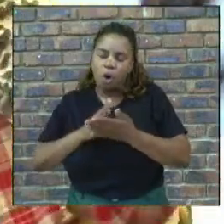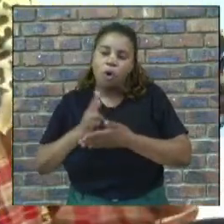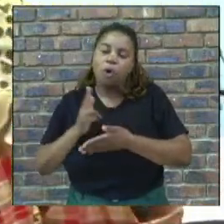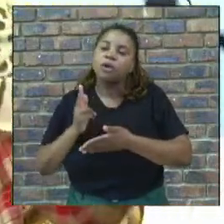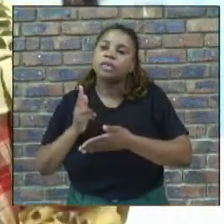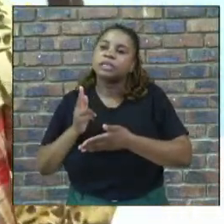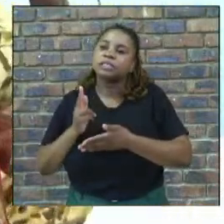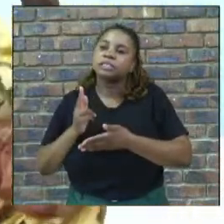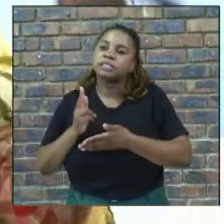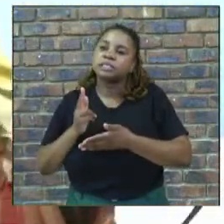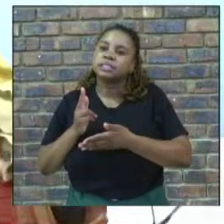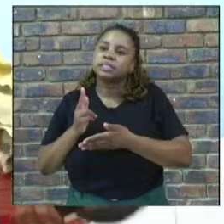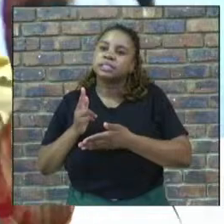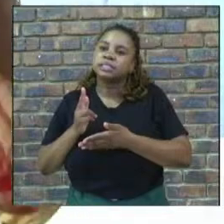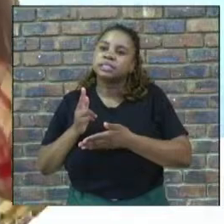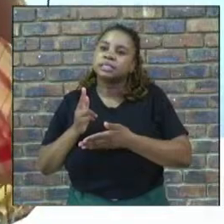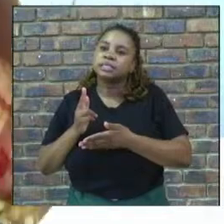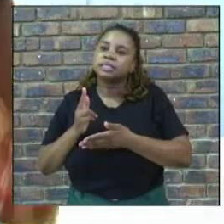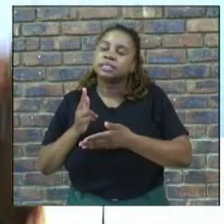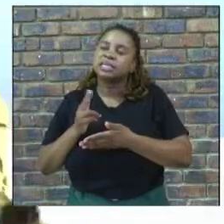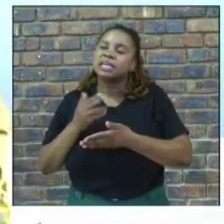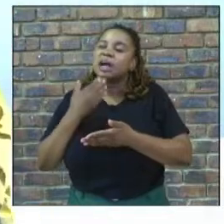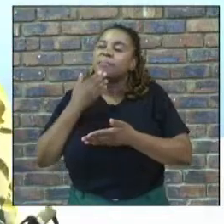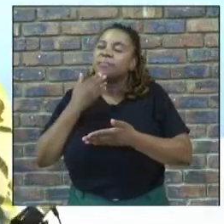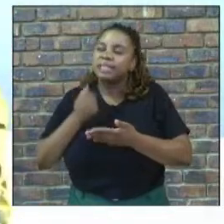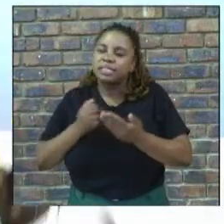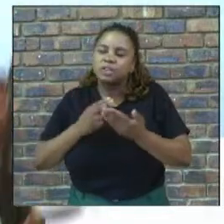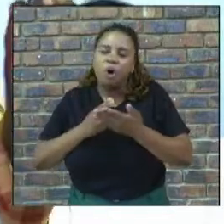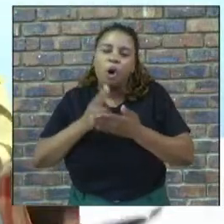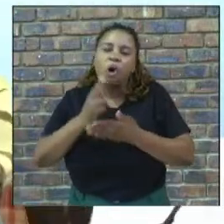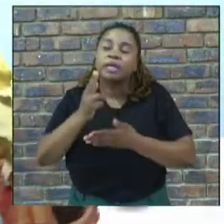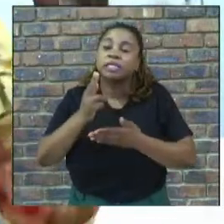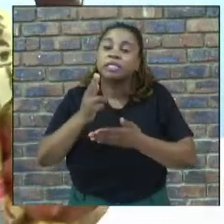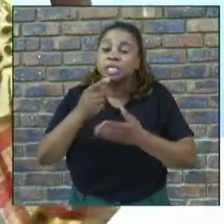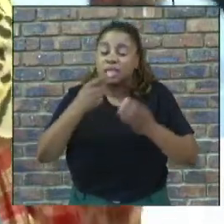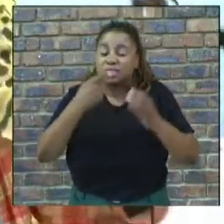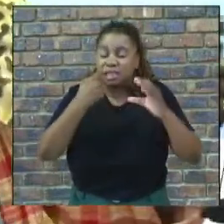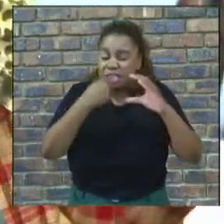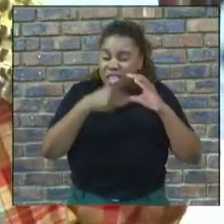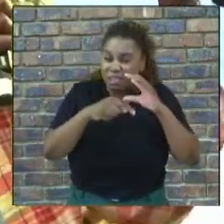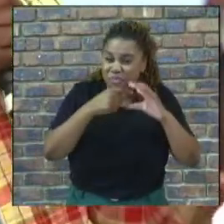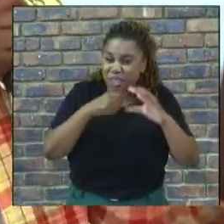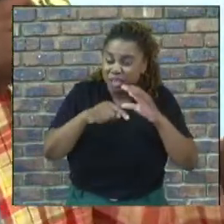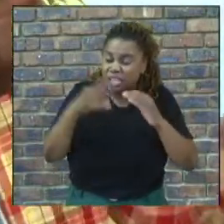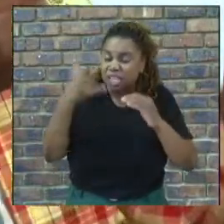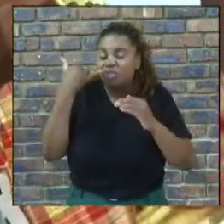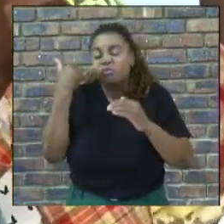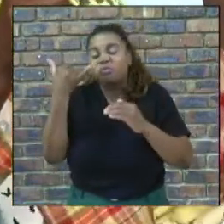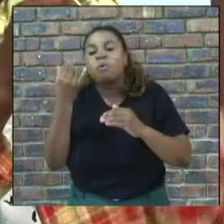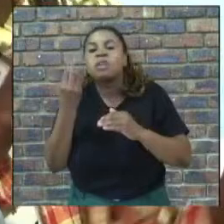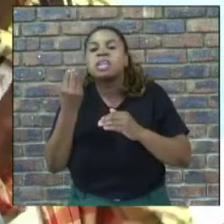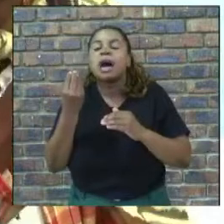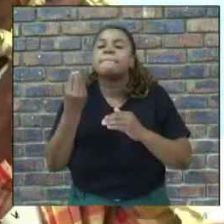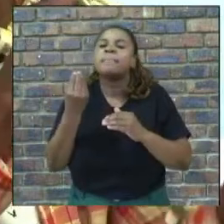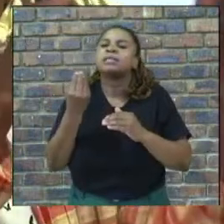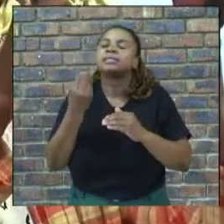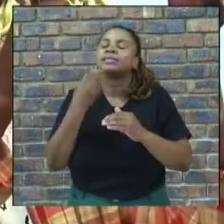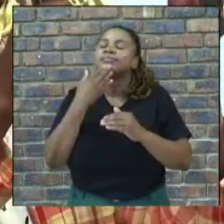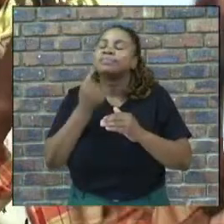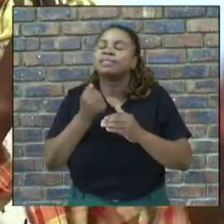address nangama phone number enisinikela wona la, ngoba really at all times